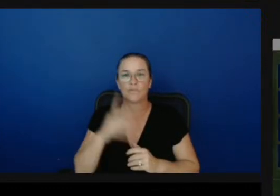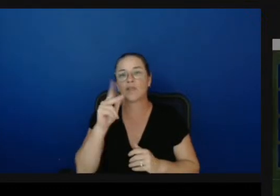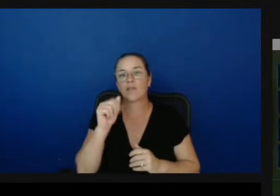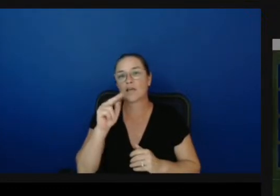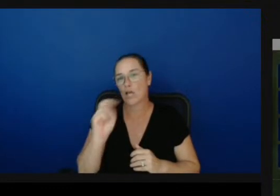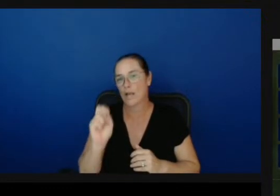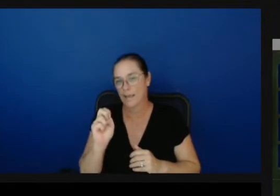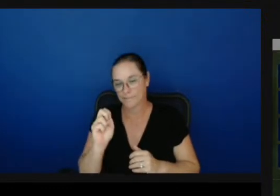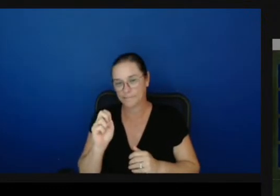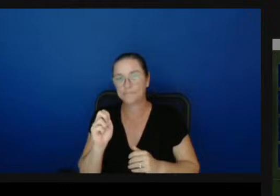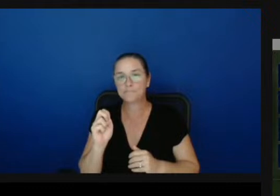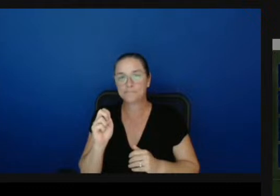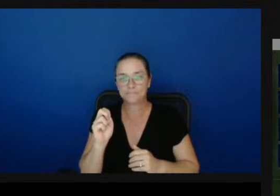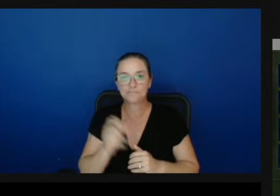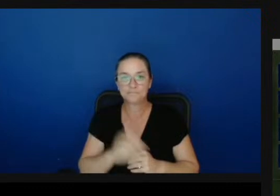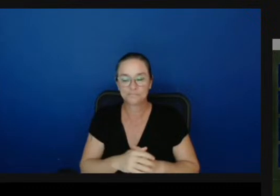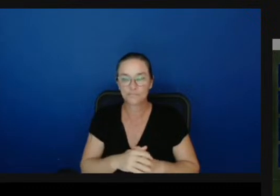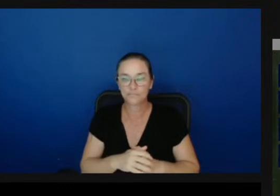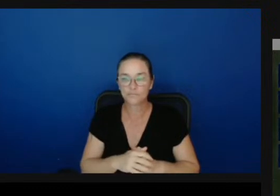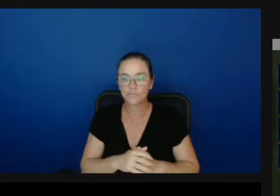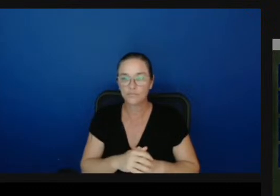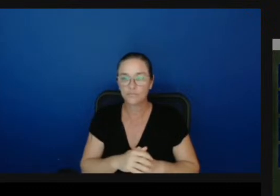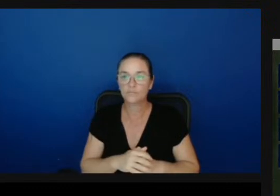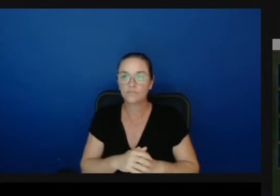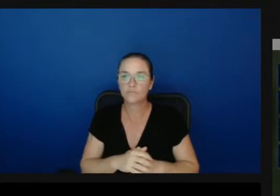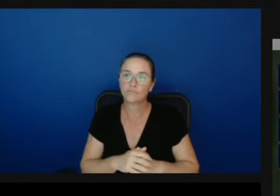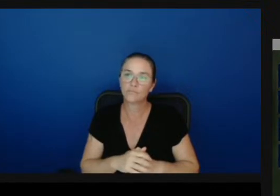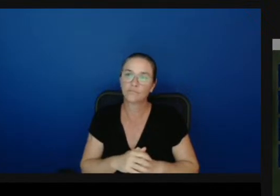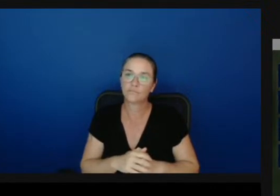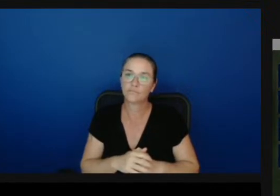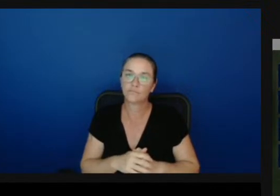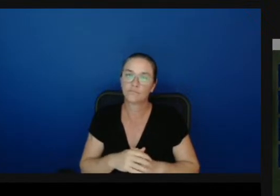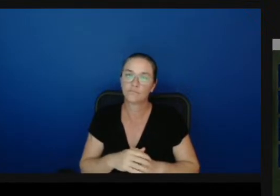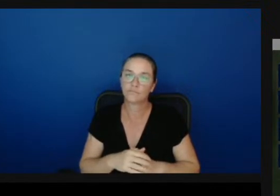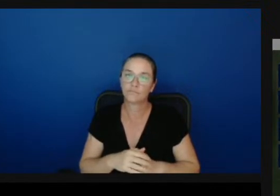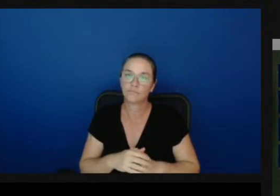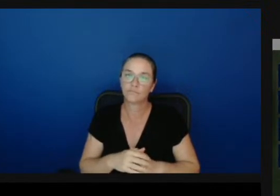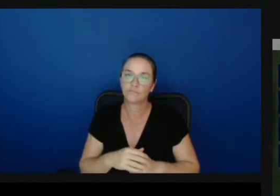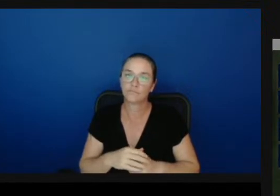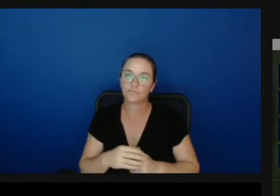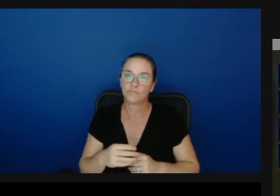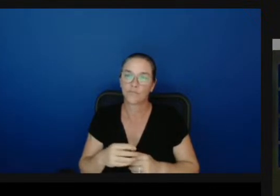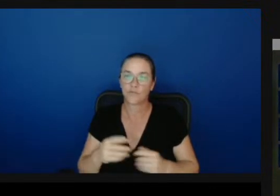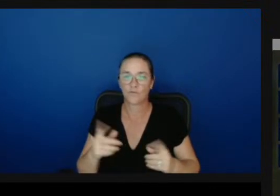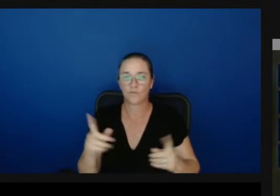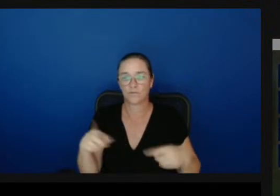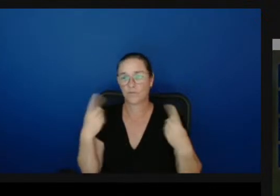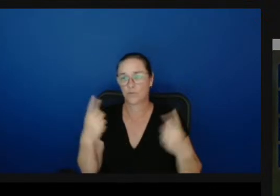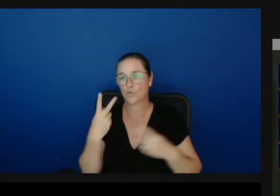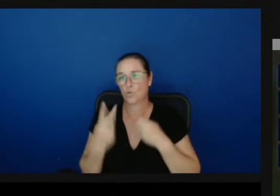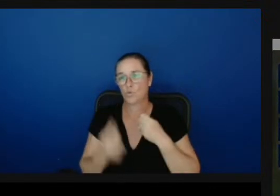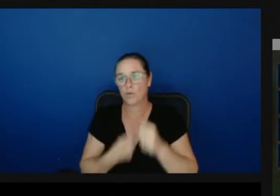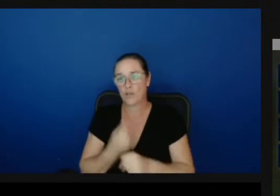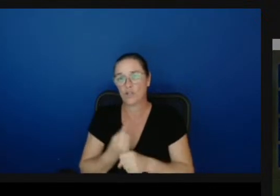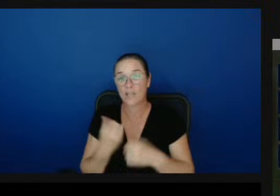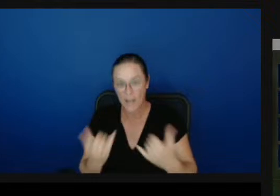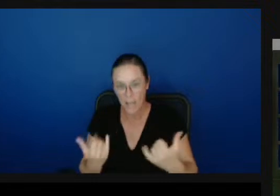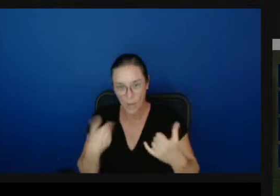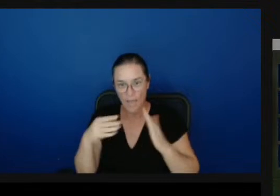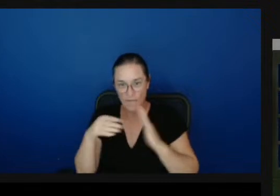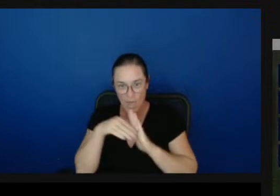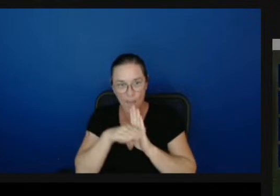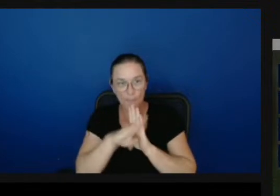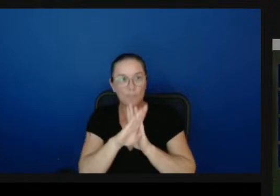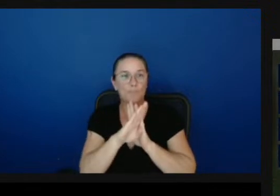one. And yeah, there is maybe, in the context of 2 years, what appears to be some upwards movement,